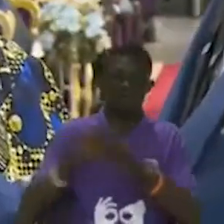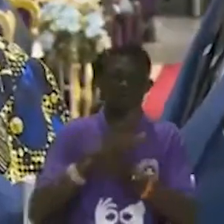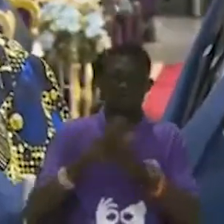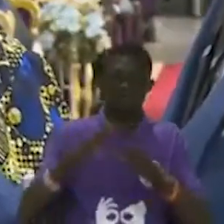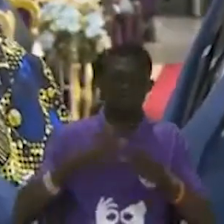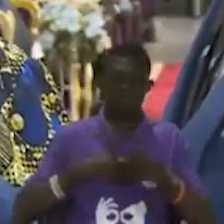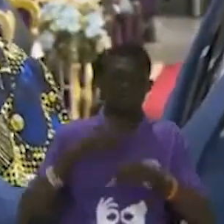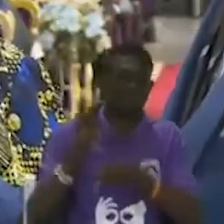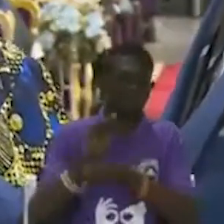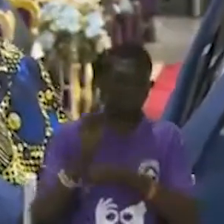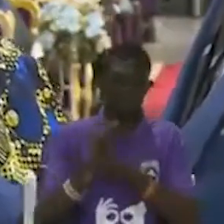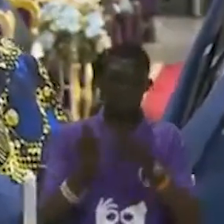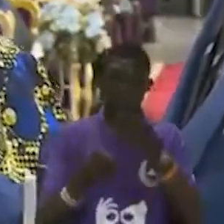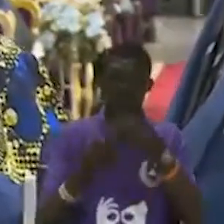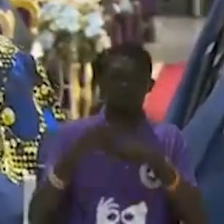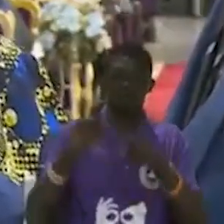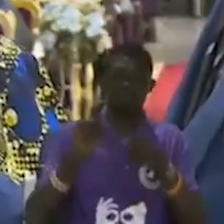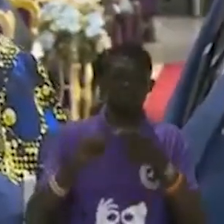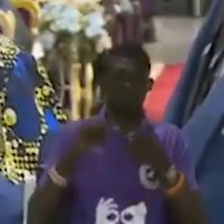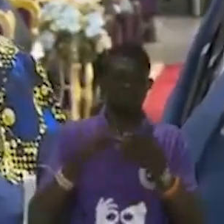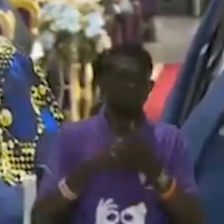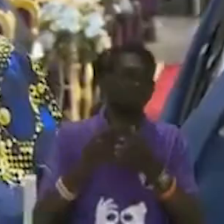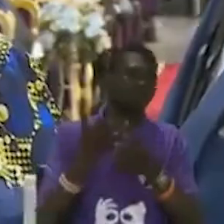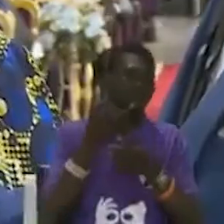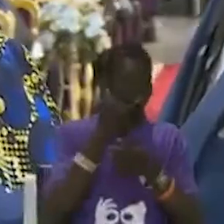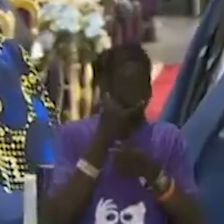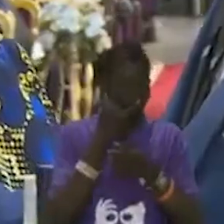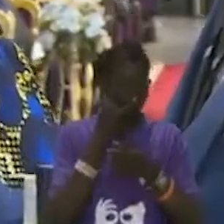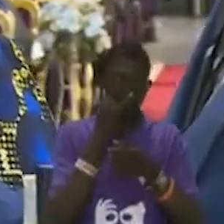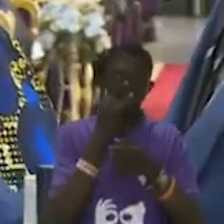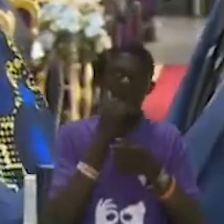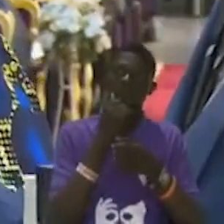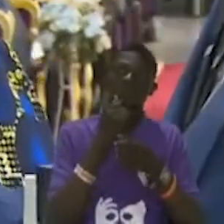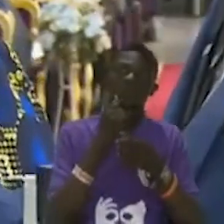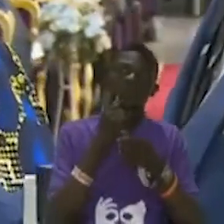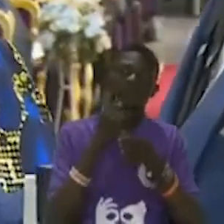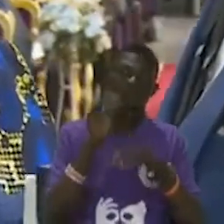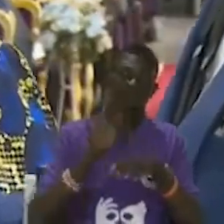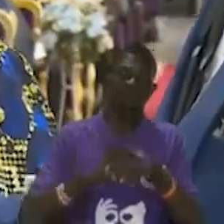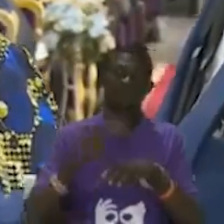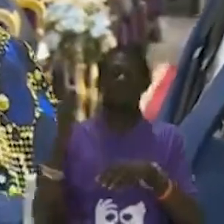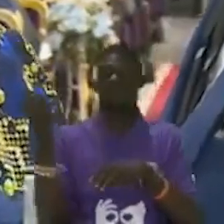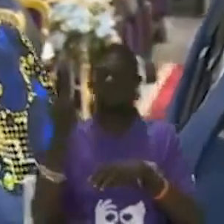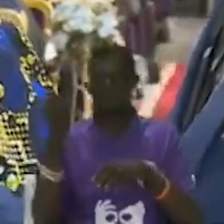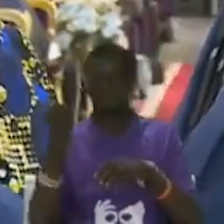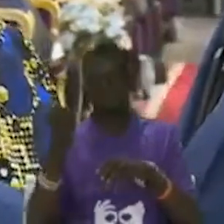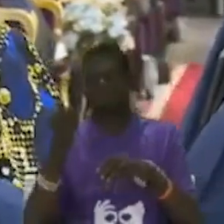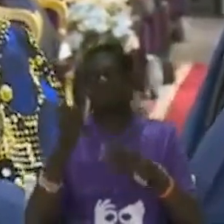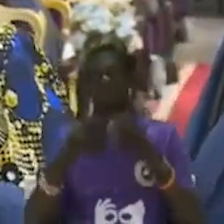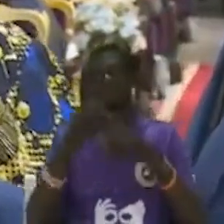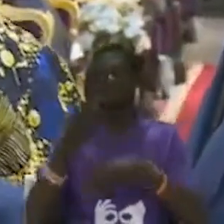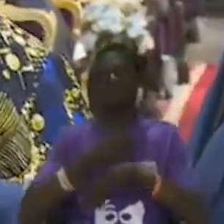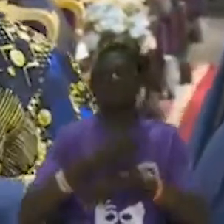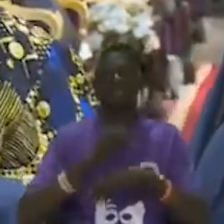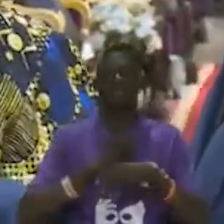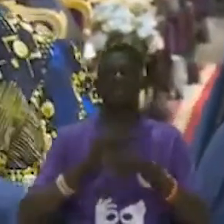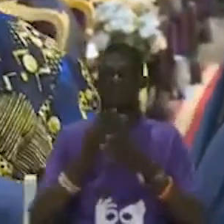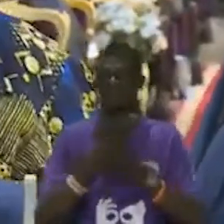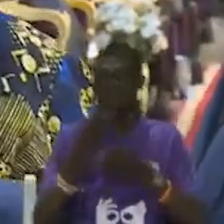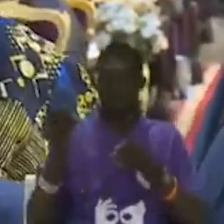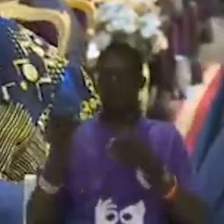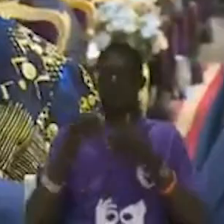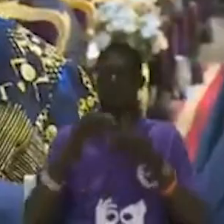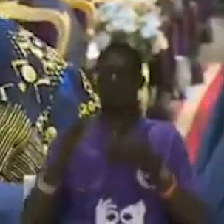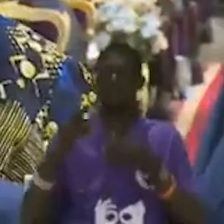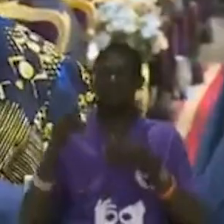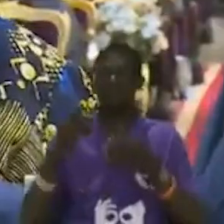career come to this phone. And on a Saturday, I mean a few hours